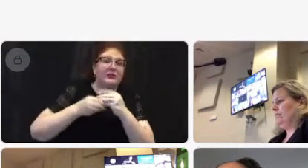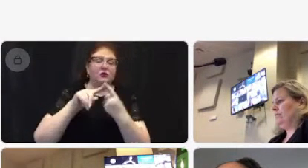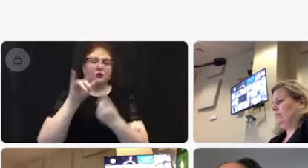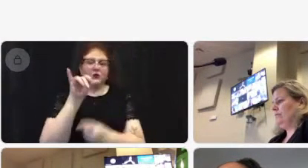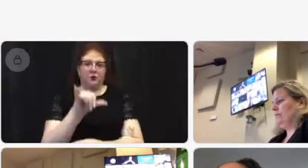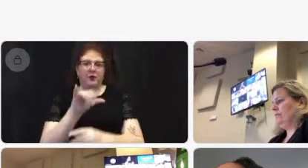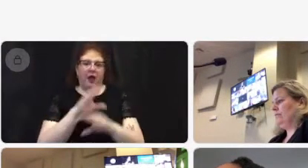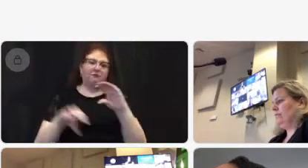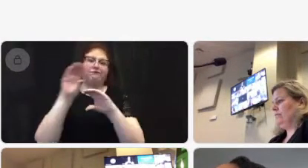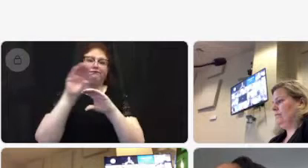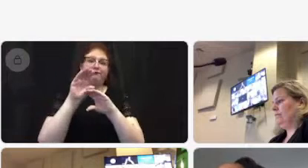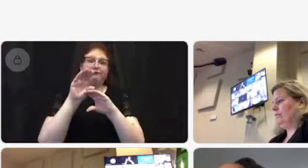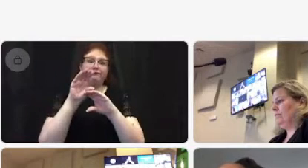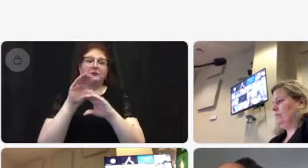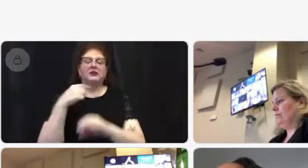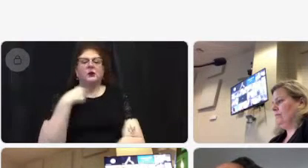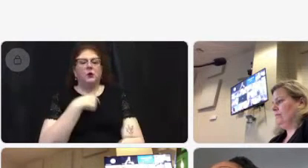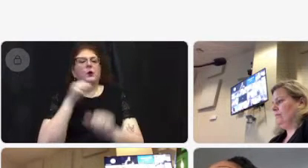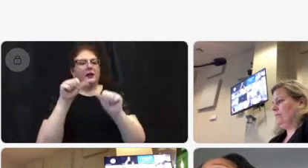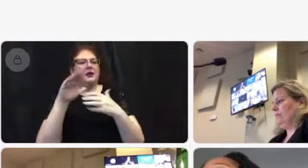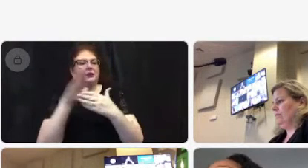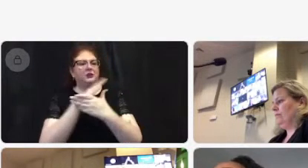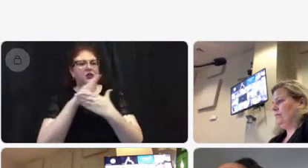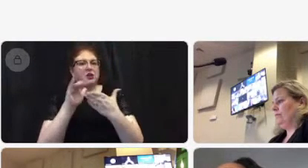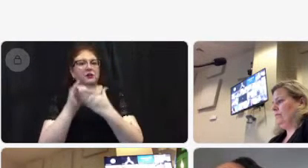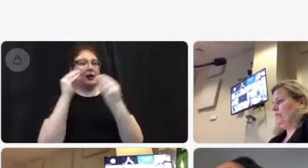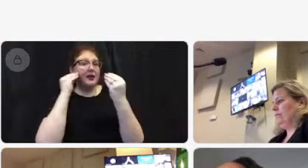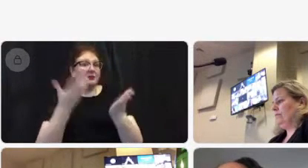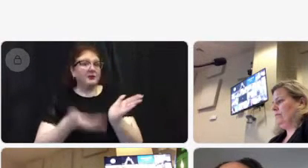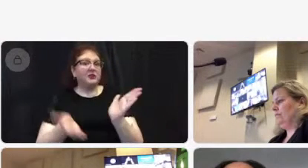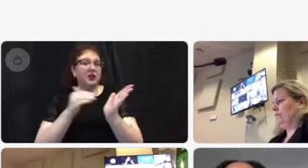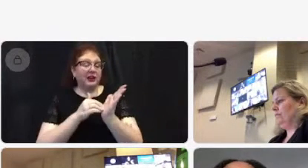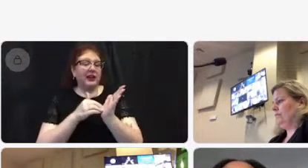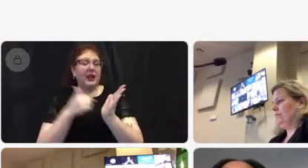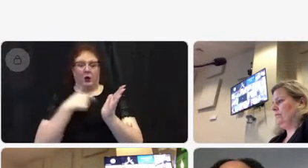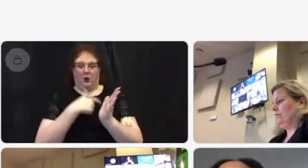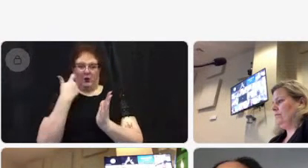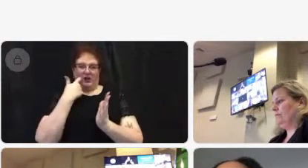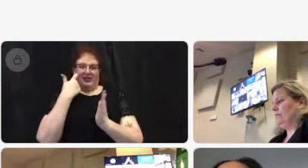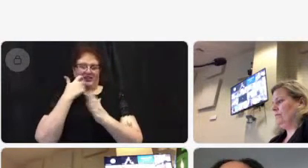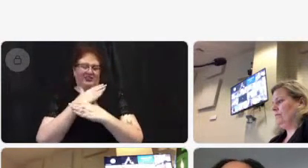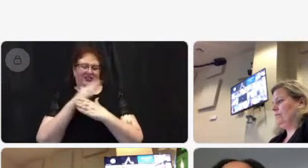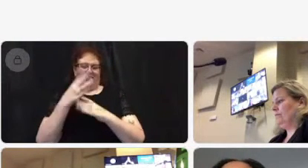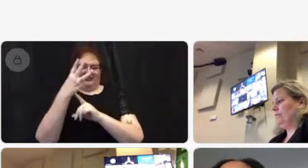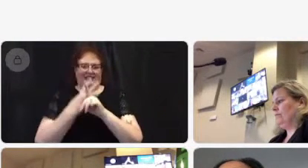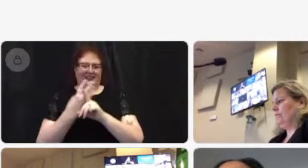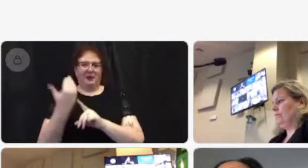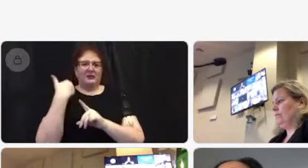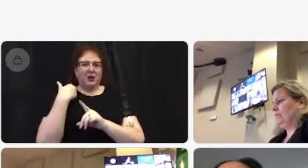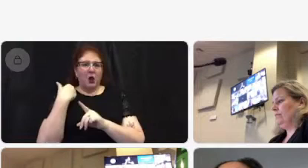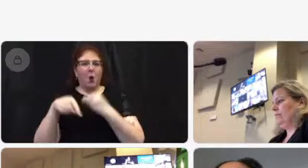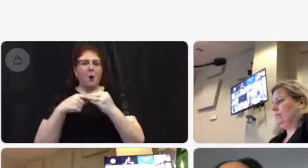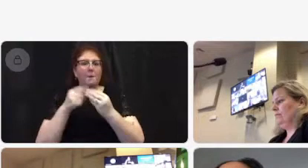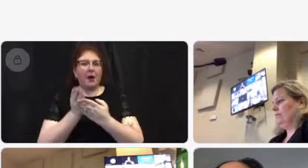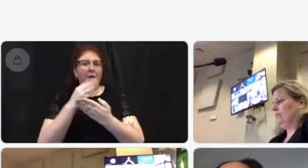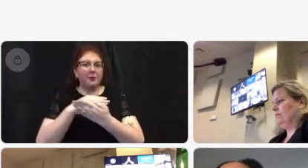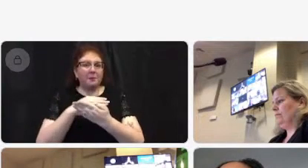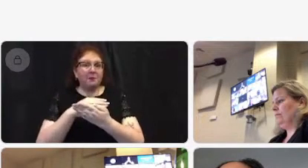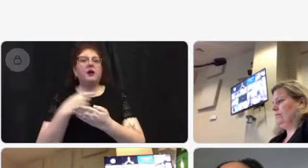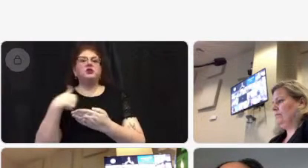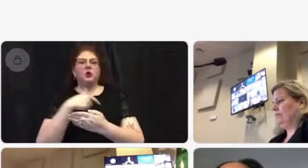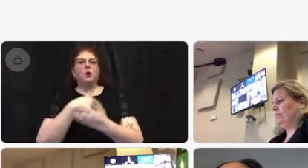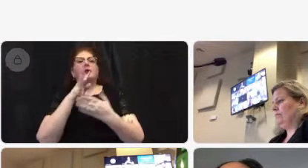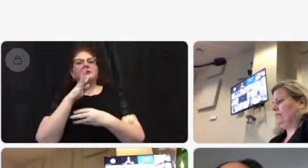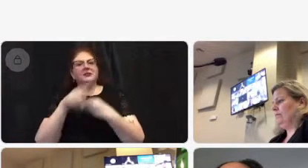can reshare the information that we just shared 6 months ago during the budget meetings as it relates to that, but this is all on top